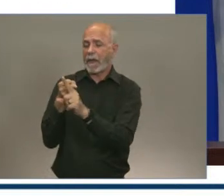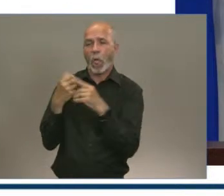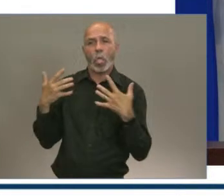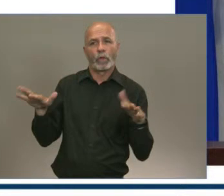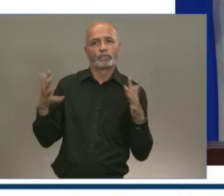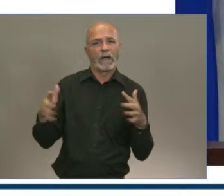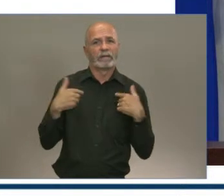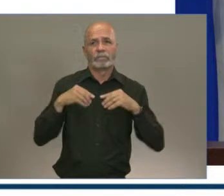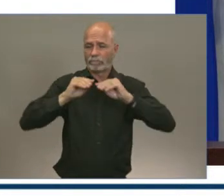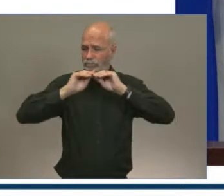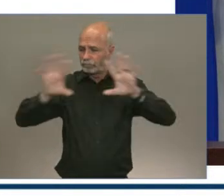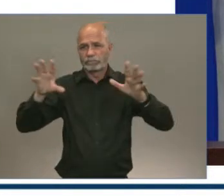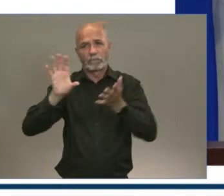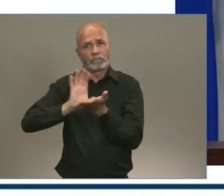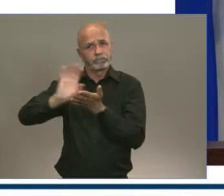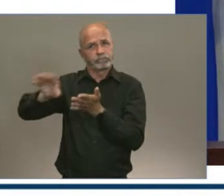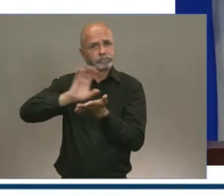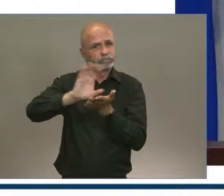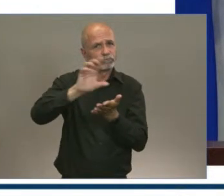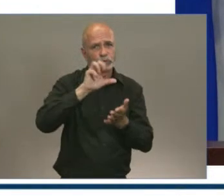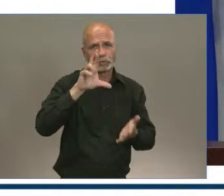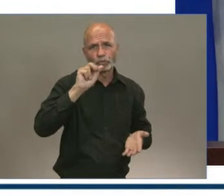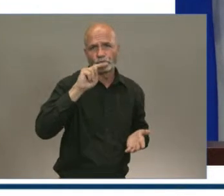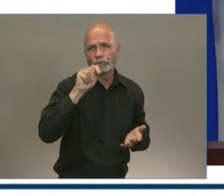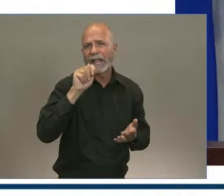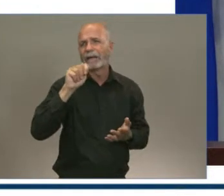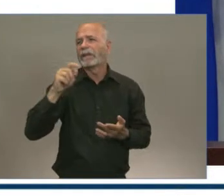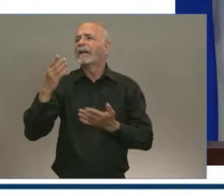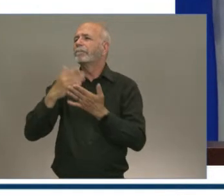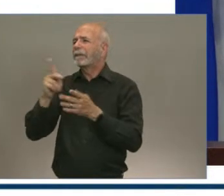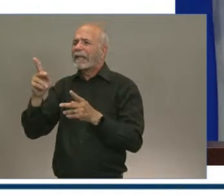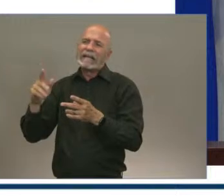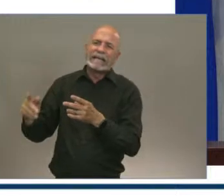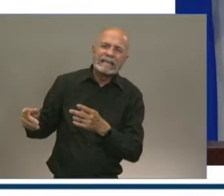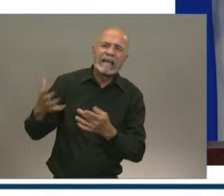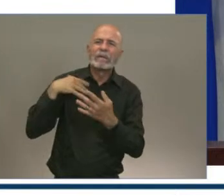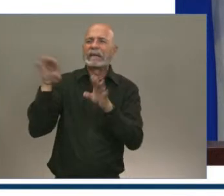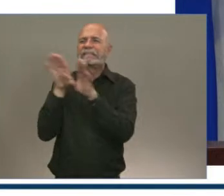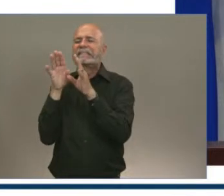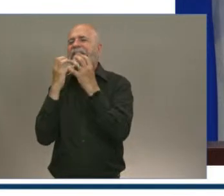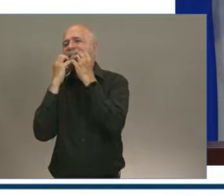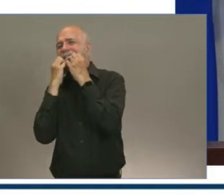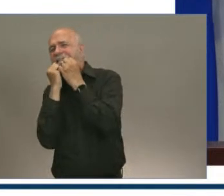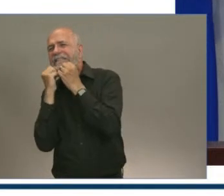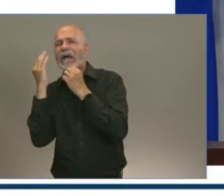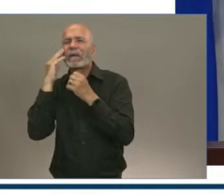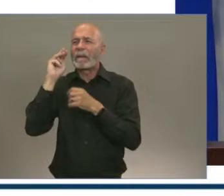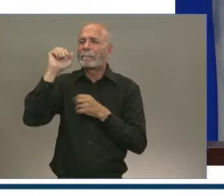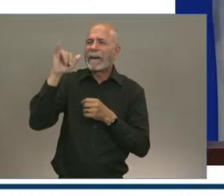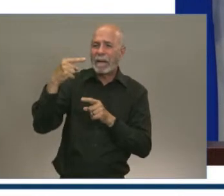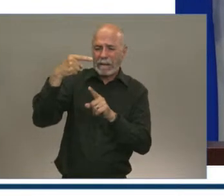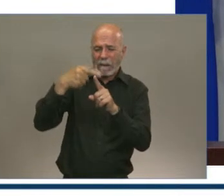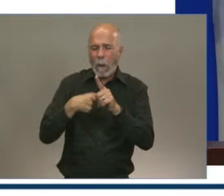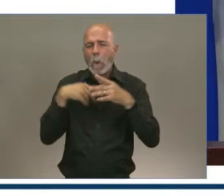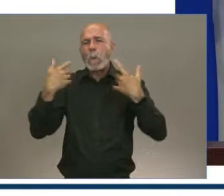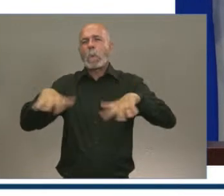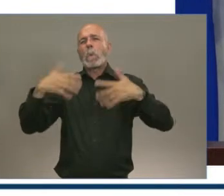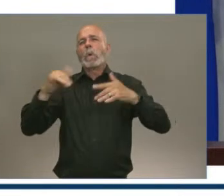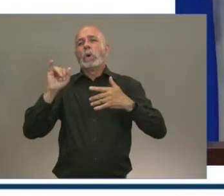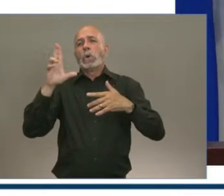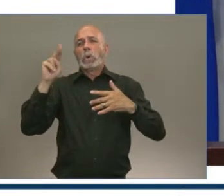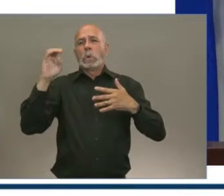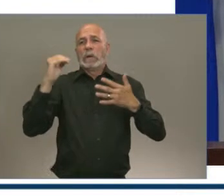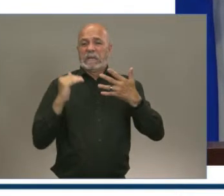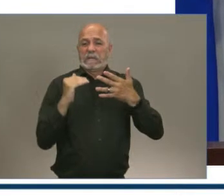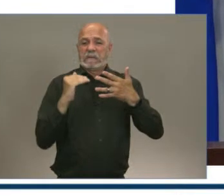grant in response to the concerns that we were shut down for the entire month. Going into June 9th was the plan. We're happy that we're able to